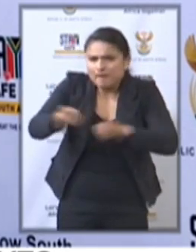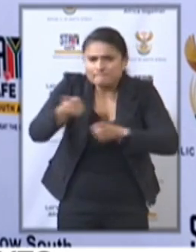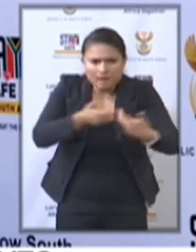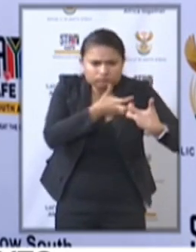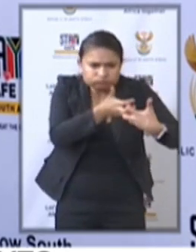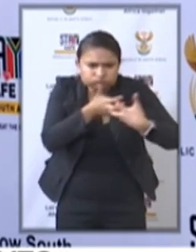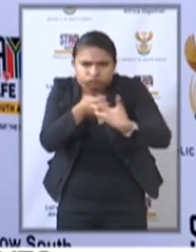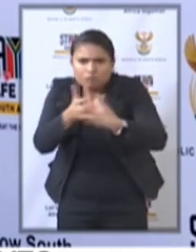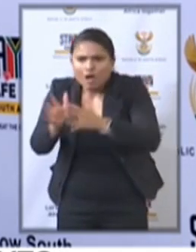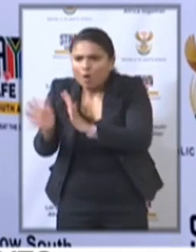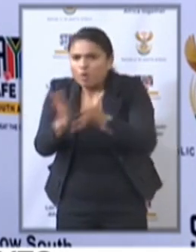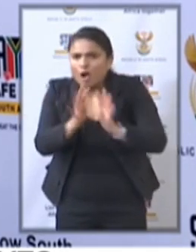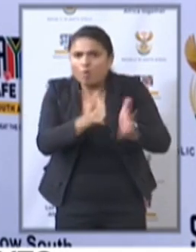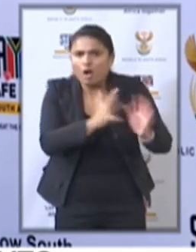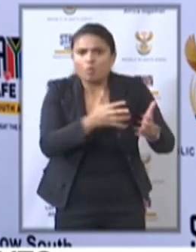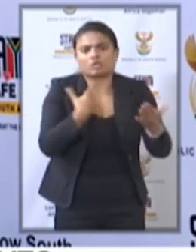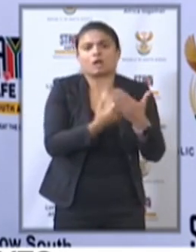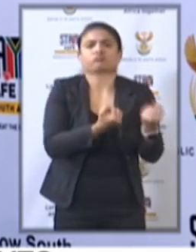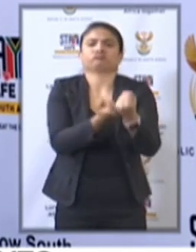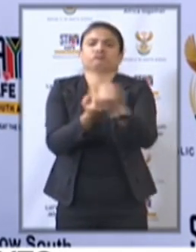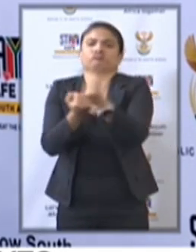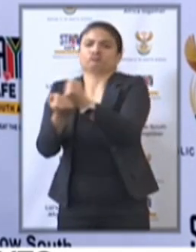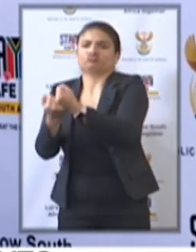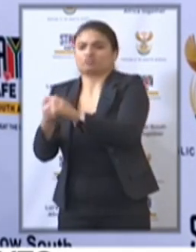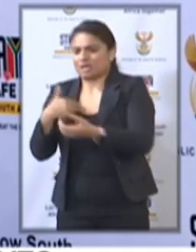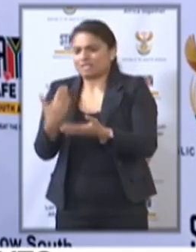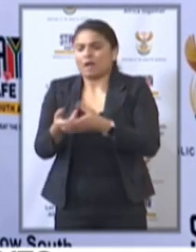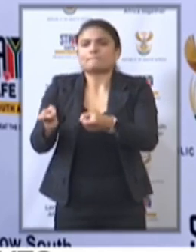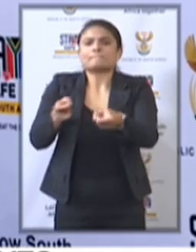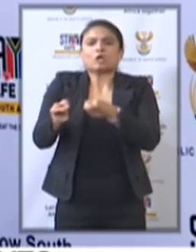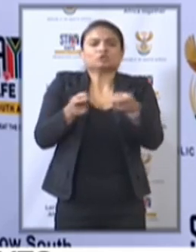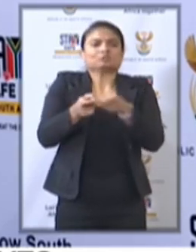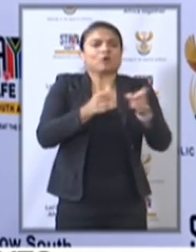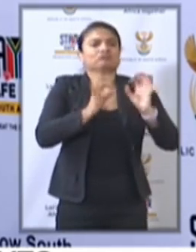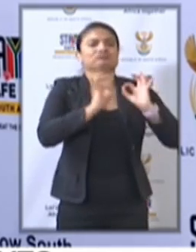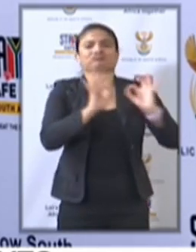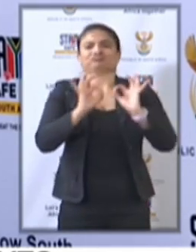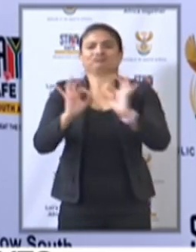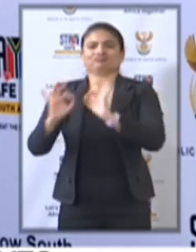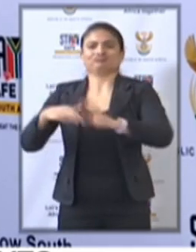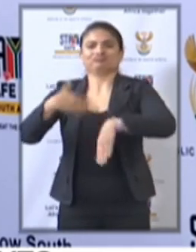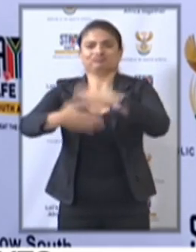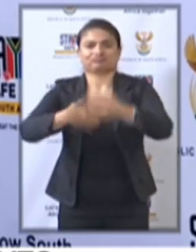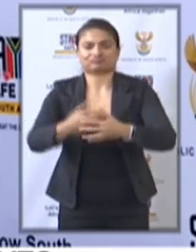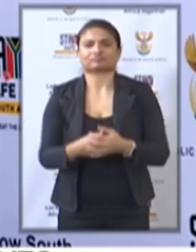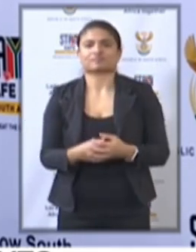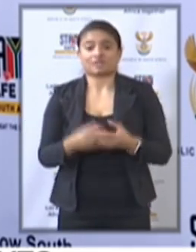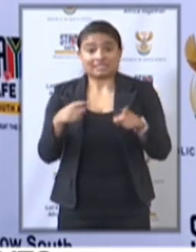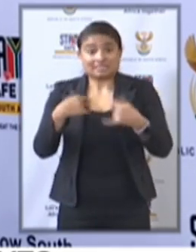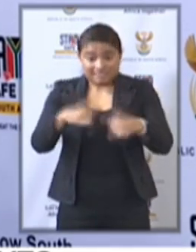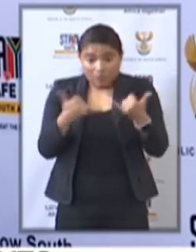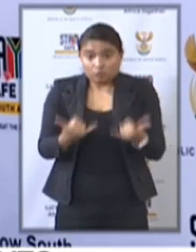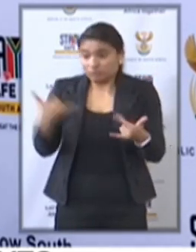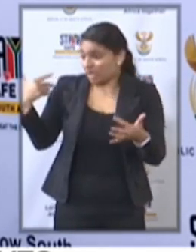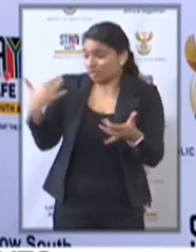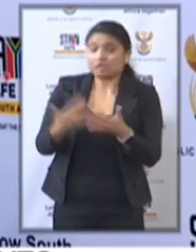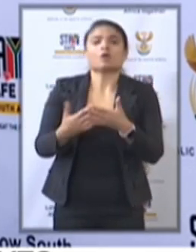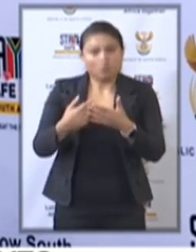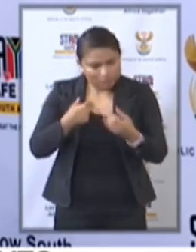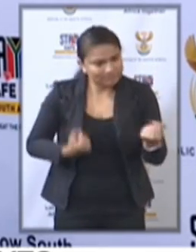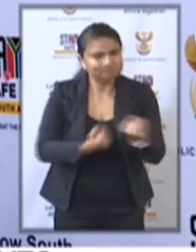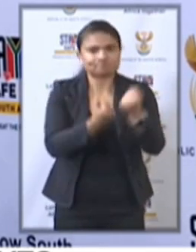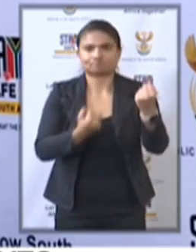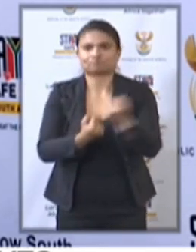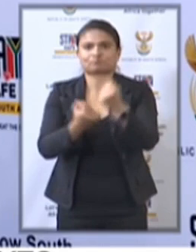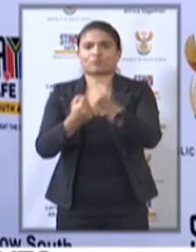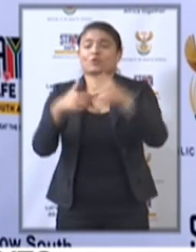sector to assist us to manage COVID-19 at this point in time as our most important